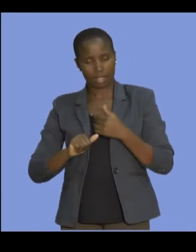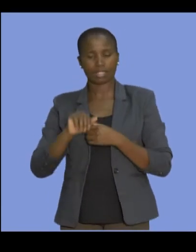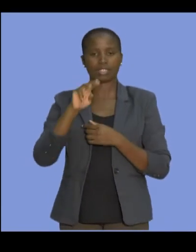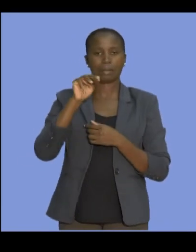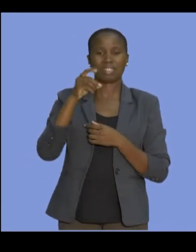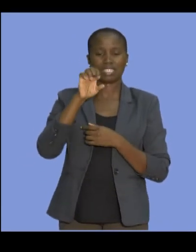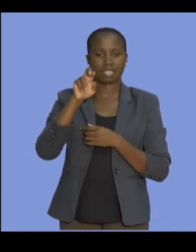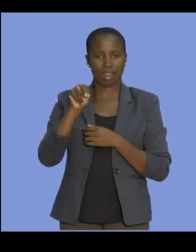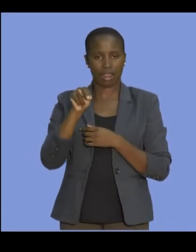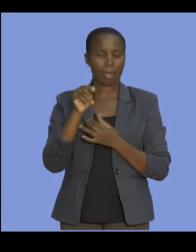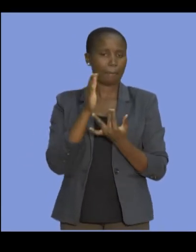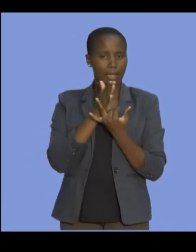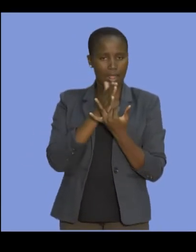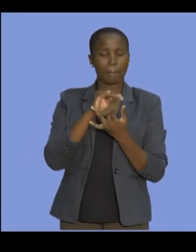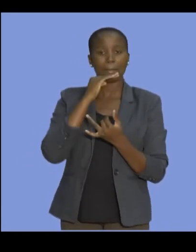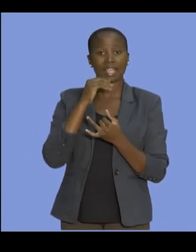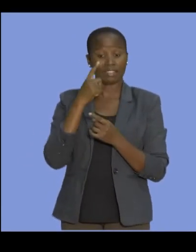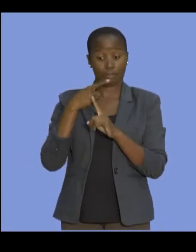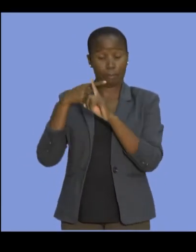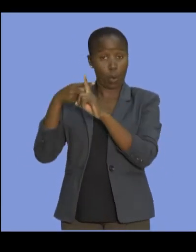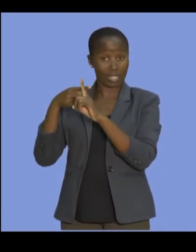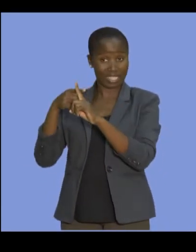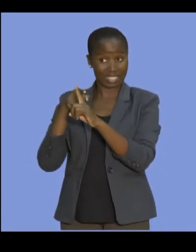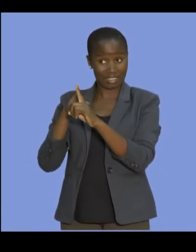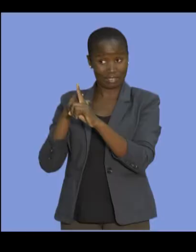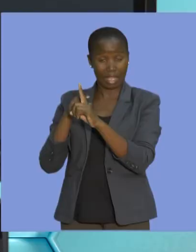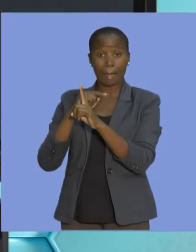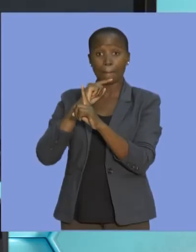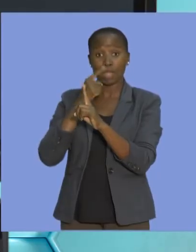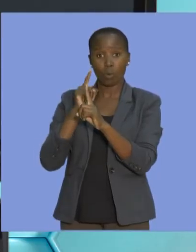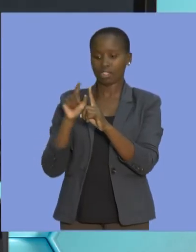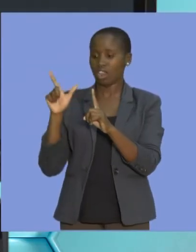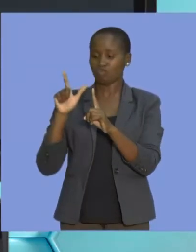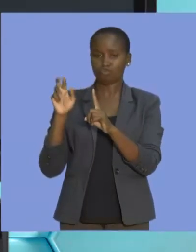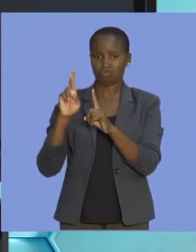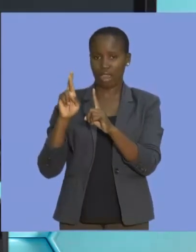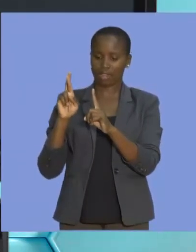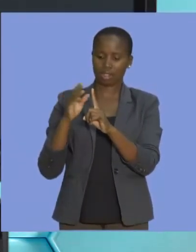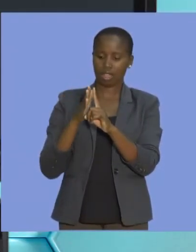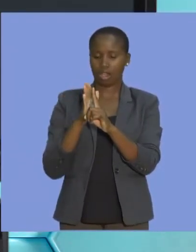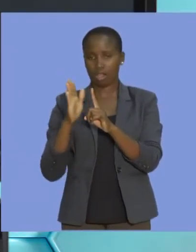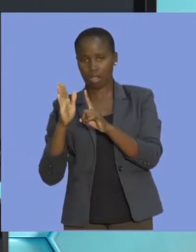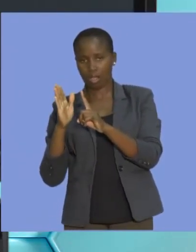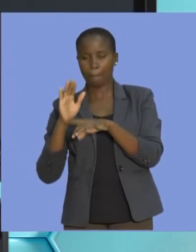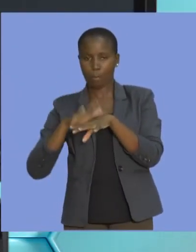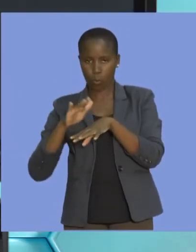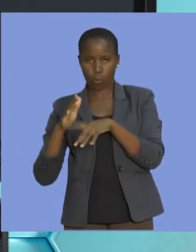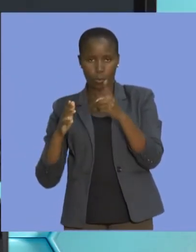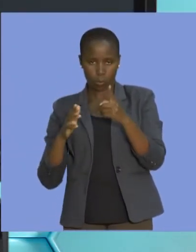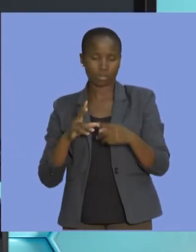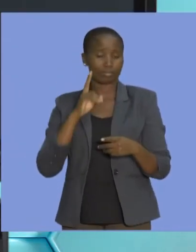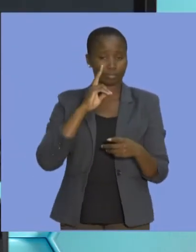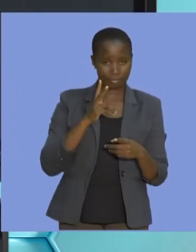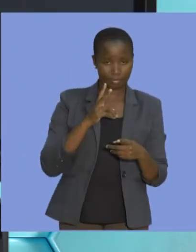it's positive. Therefore, this will be positively skewed. Are we together? Let's look at that. Mean